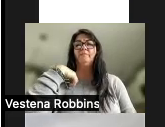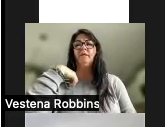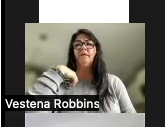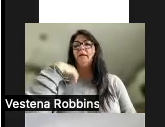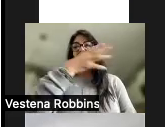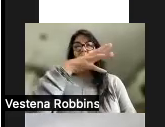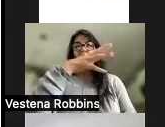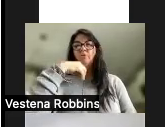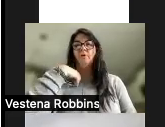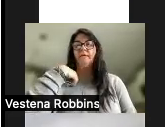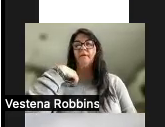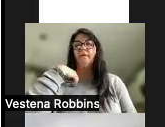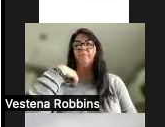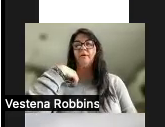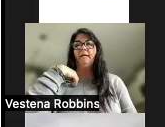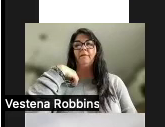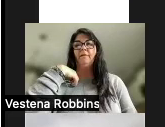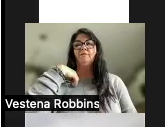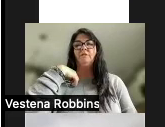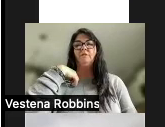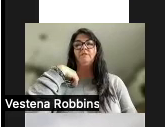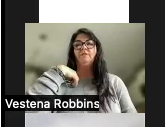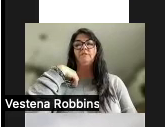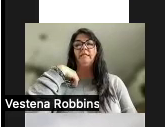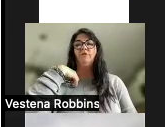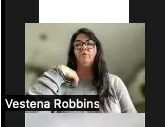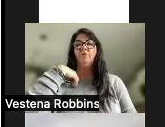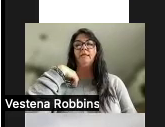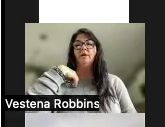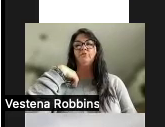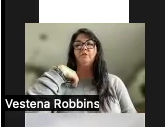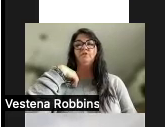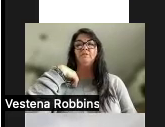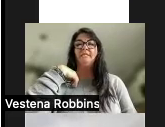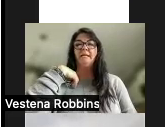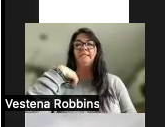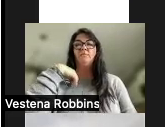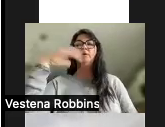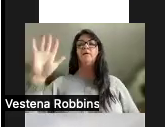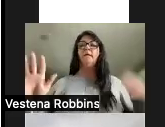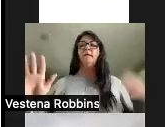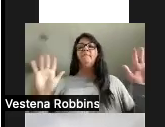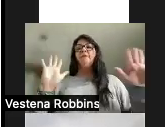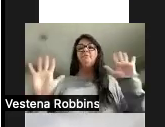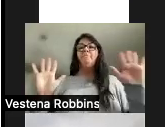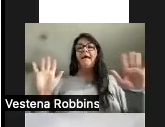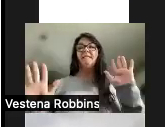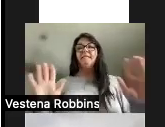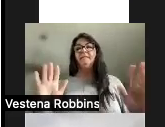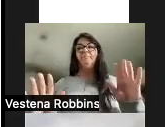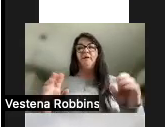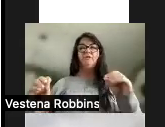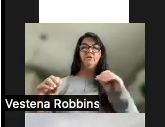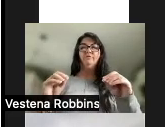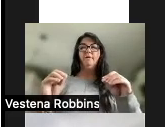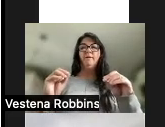system, as Dr. Lohr and Mary and others mentioned, resulting in youth boarding in non-traditional settings. And we're balancing